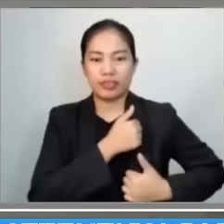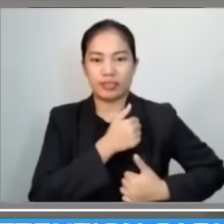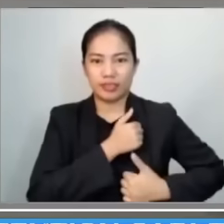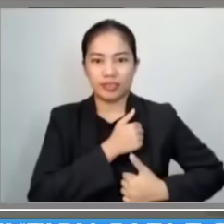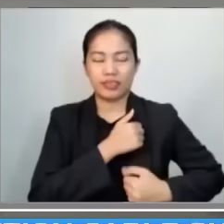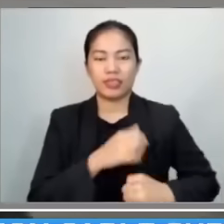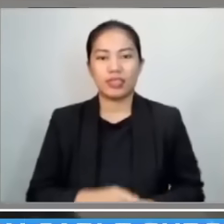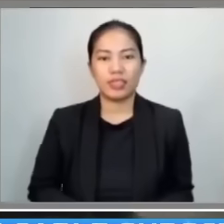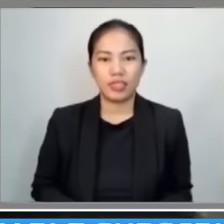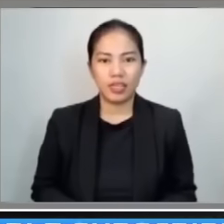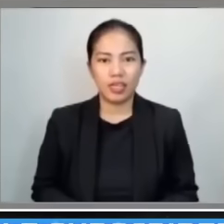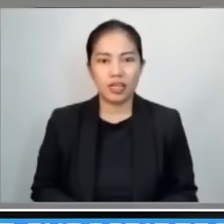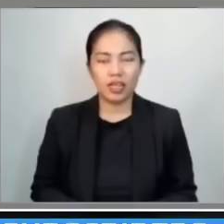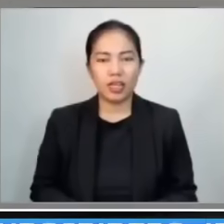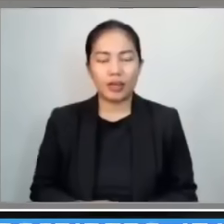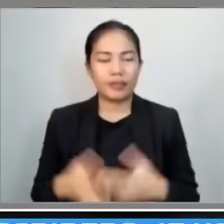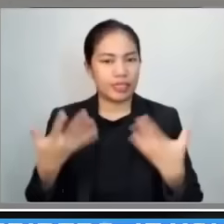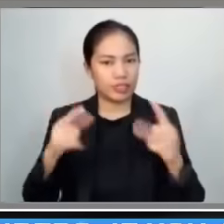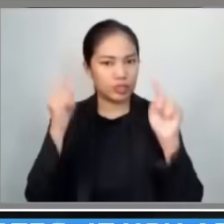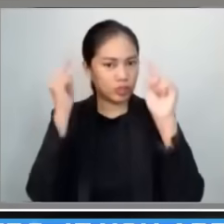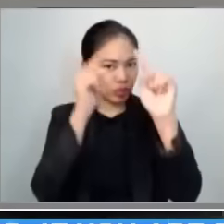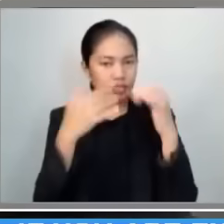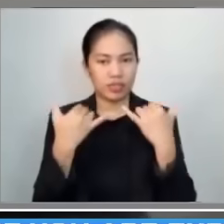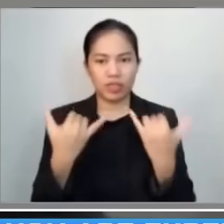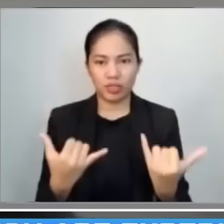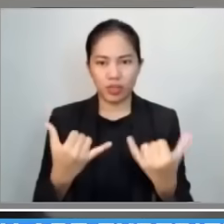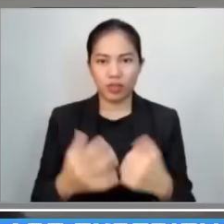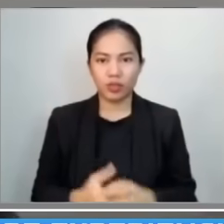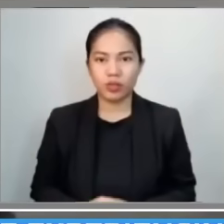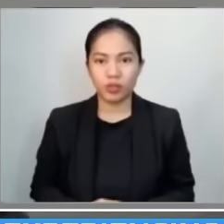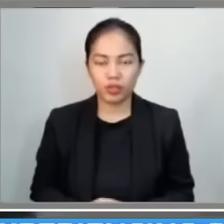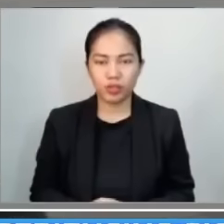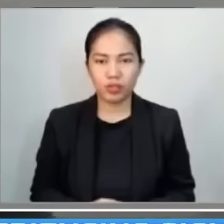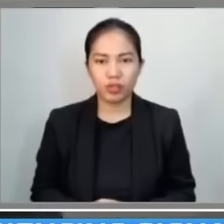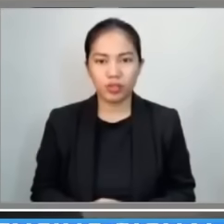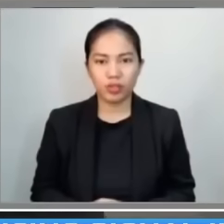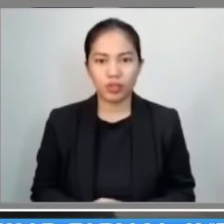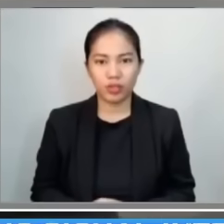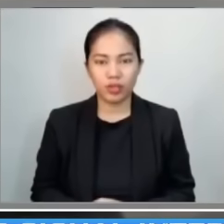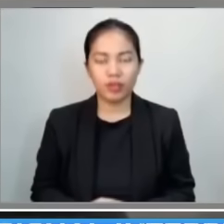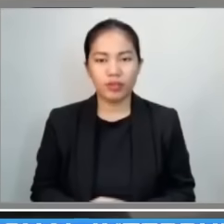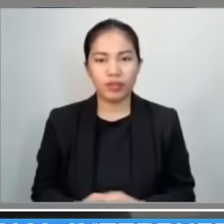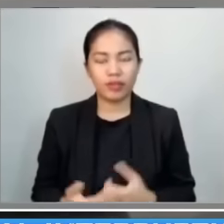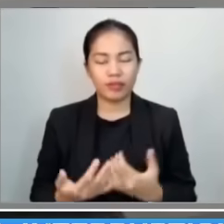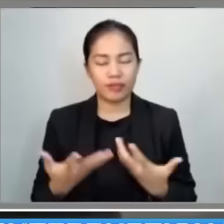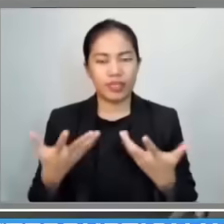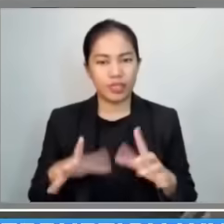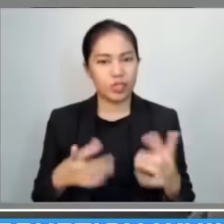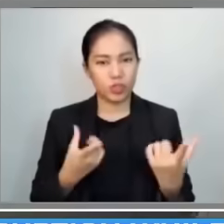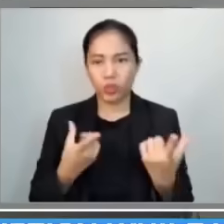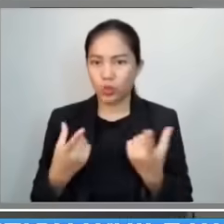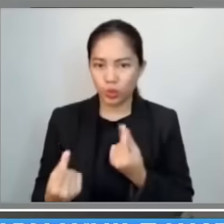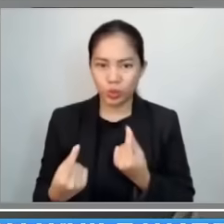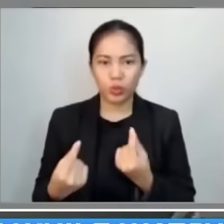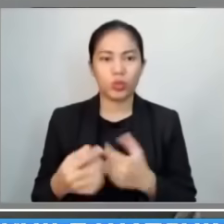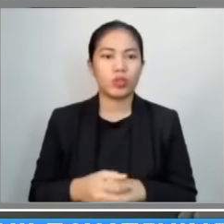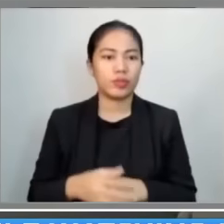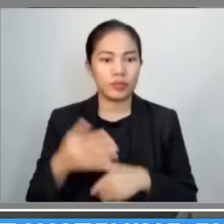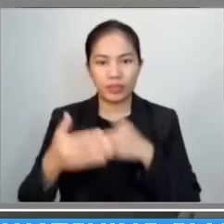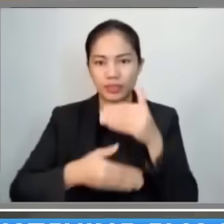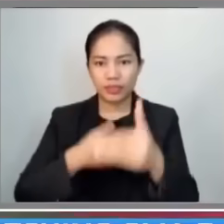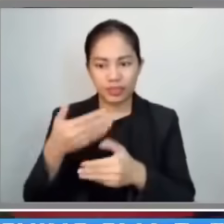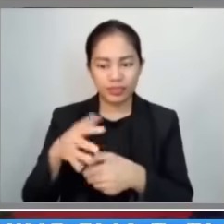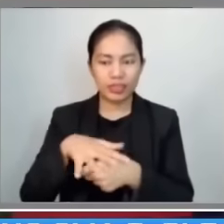today we got out and conducted our our normal routine Patrol of of the area happening house It was a